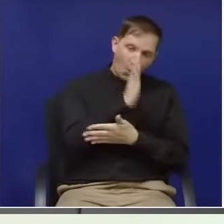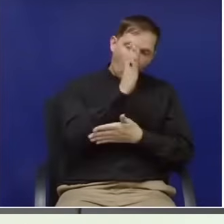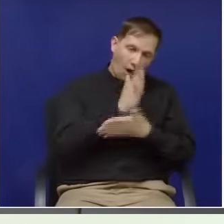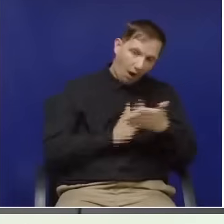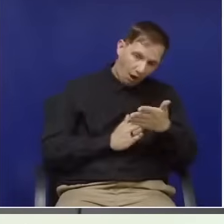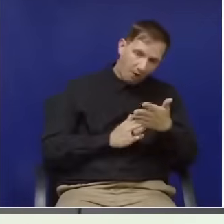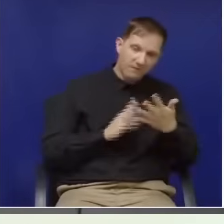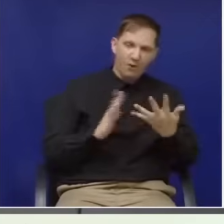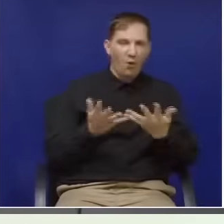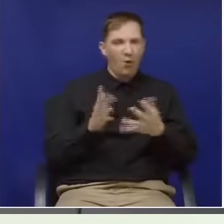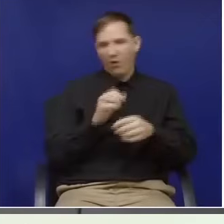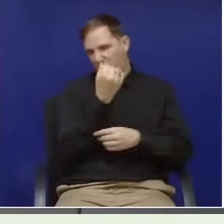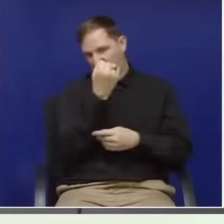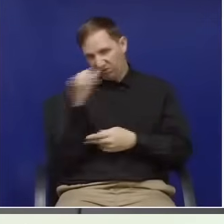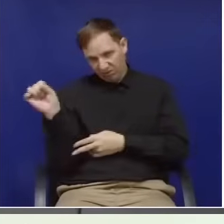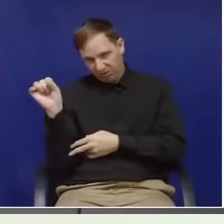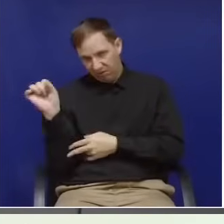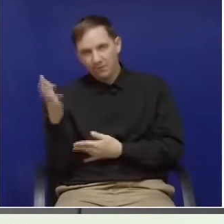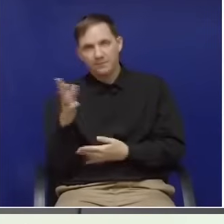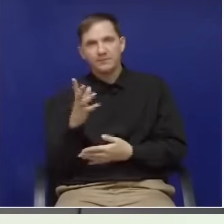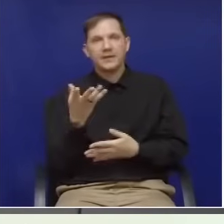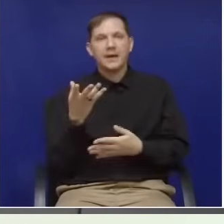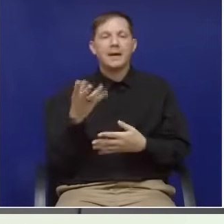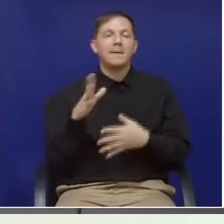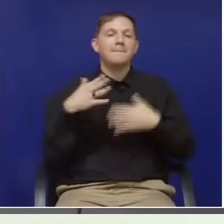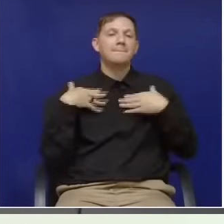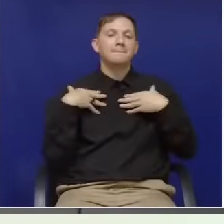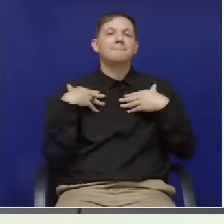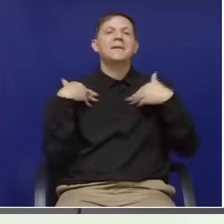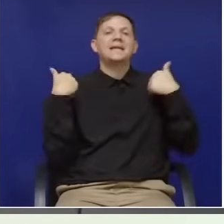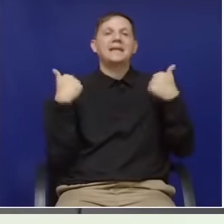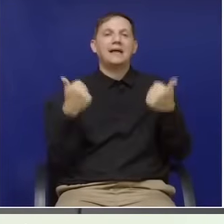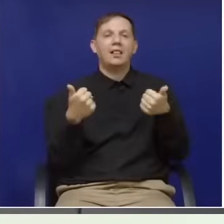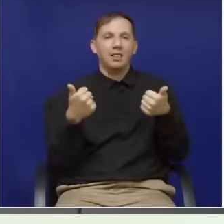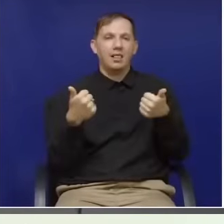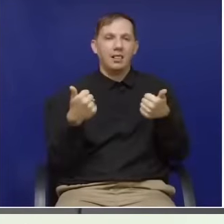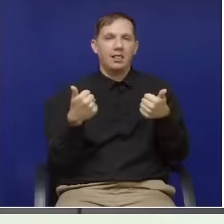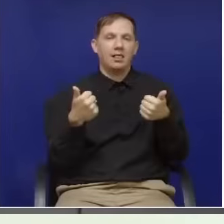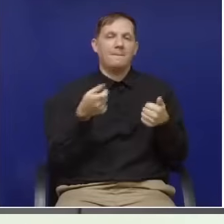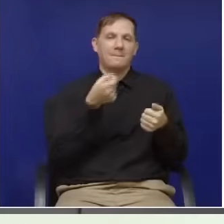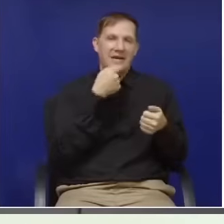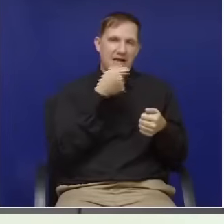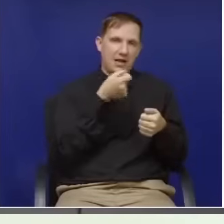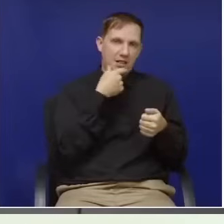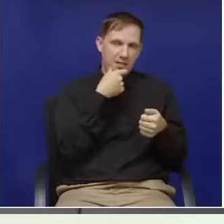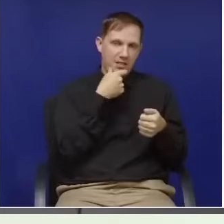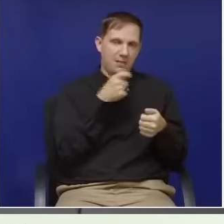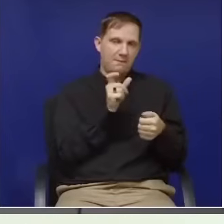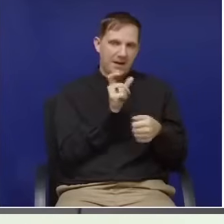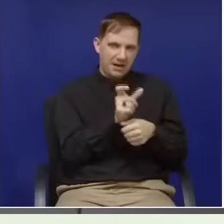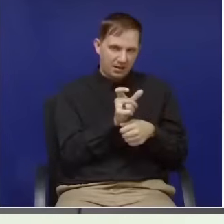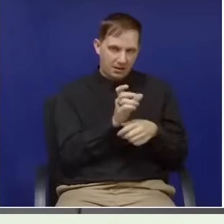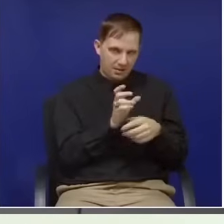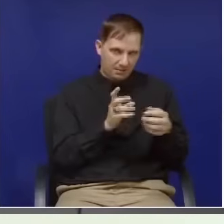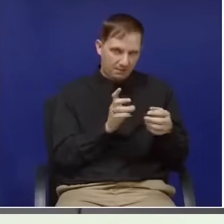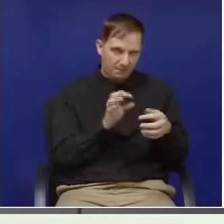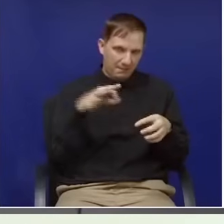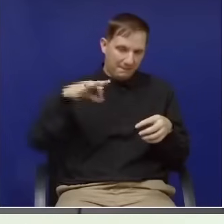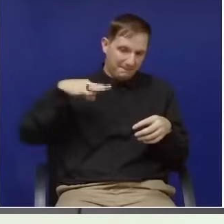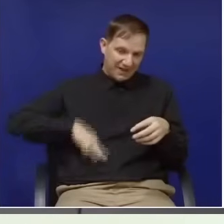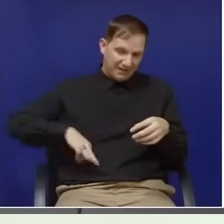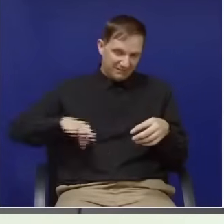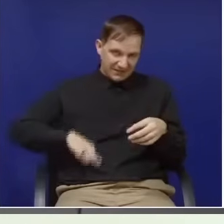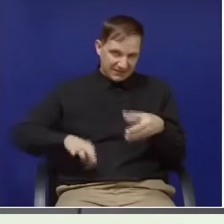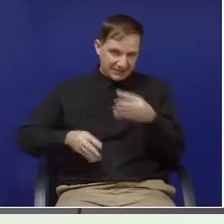it. Medical benefits are part of the benefits recommended under the purview of the Commission, approved